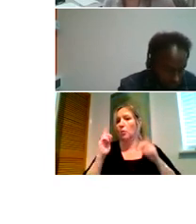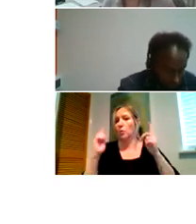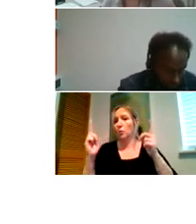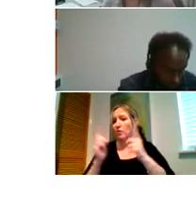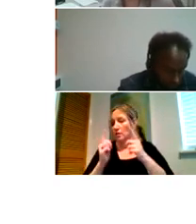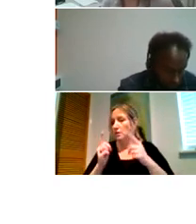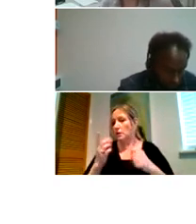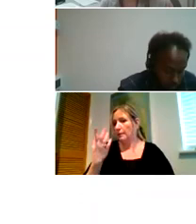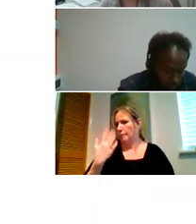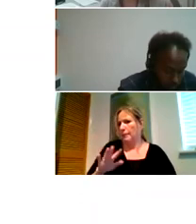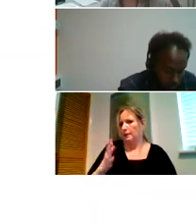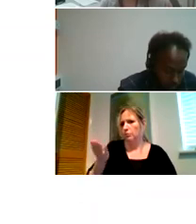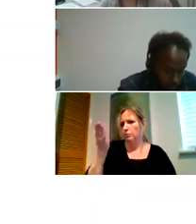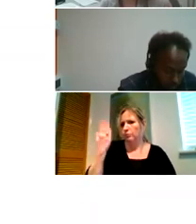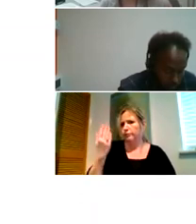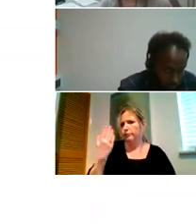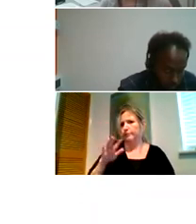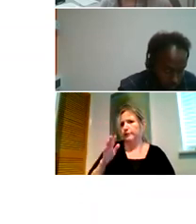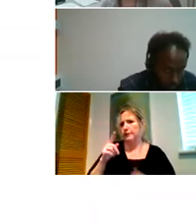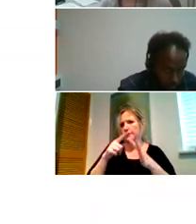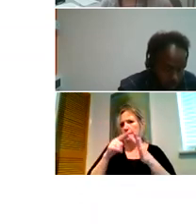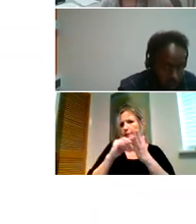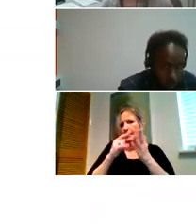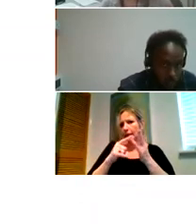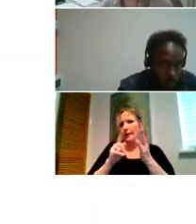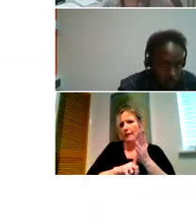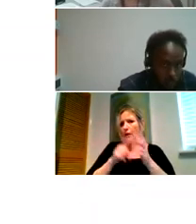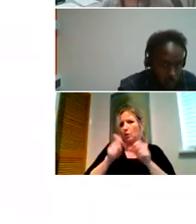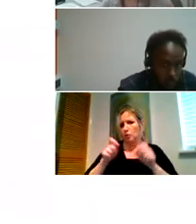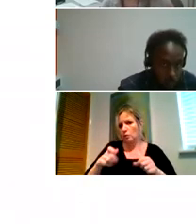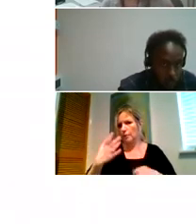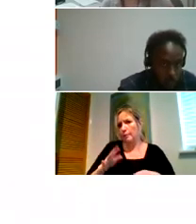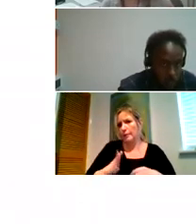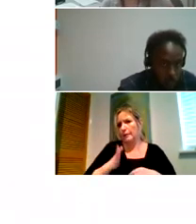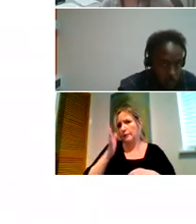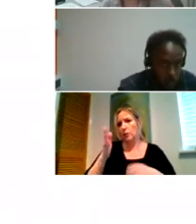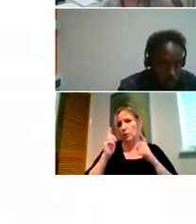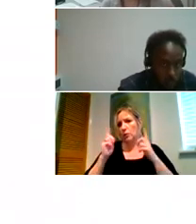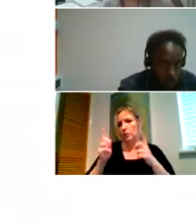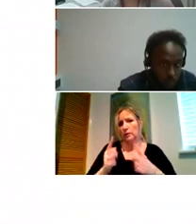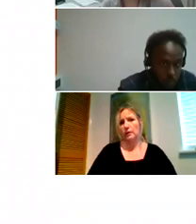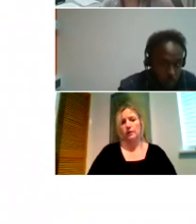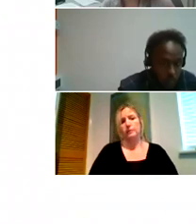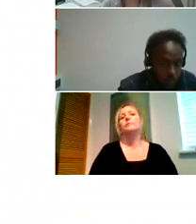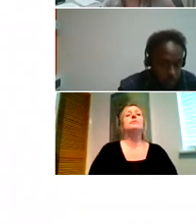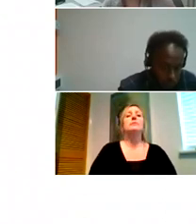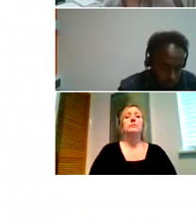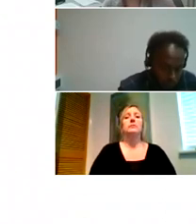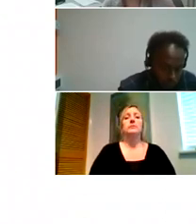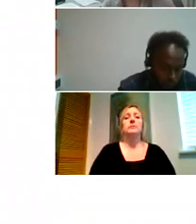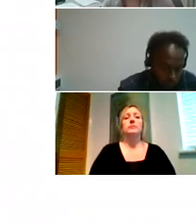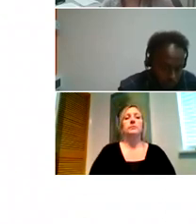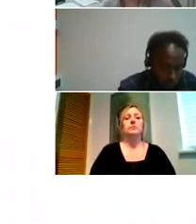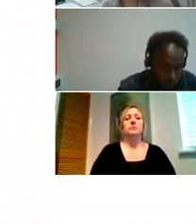to study degree level courses. GCSE science students can progress to level three applied sciences,